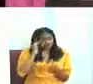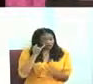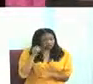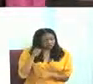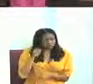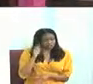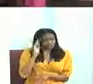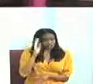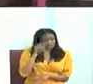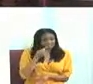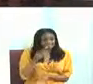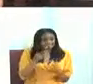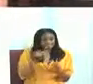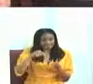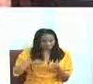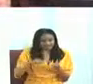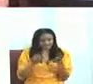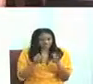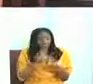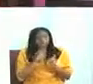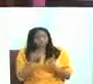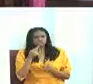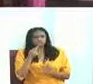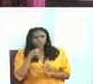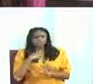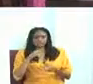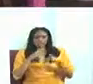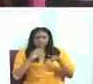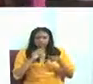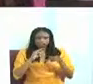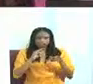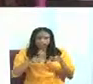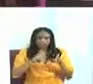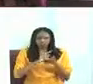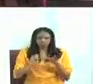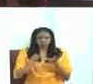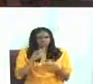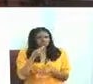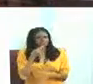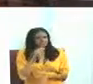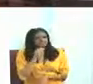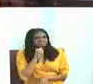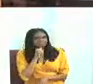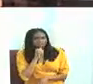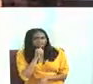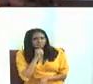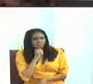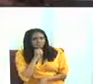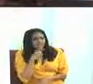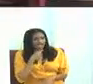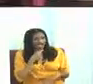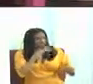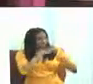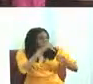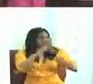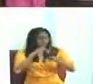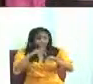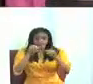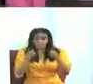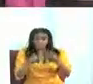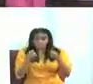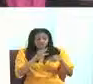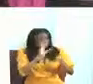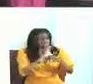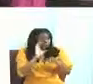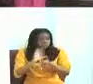one. But she was telling me this week, she said, it wasn't until I came, she said, I've been to lots of churches and lots of denominations.